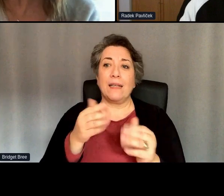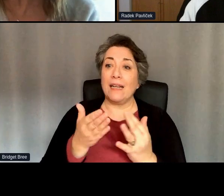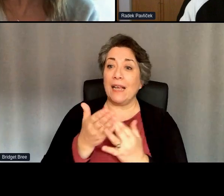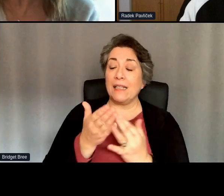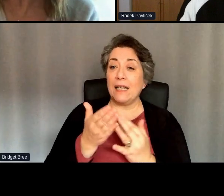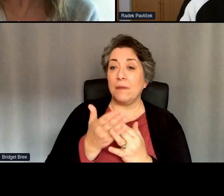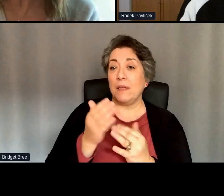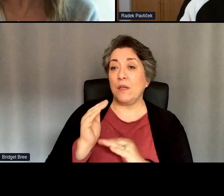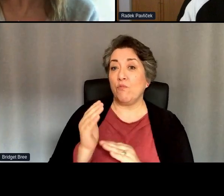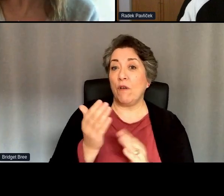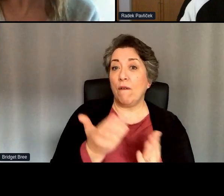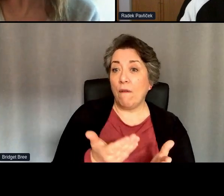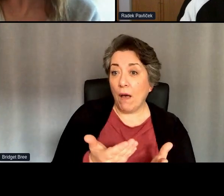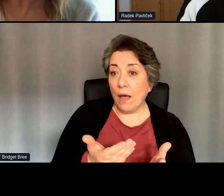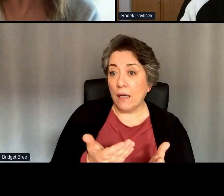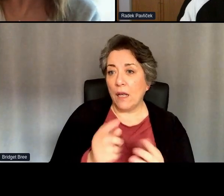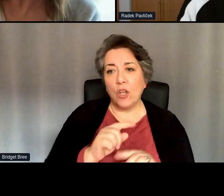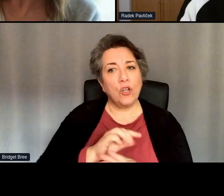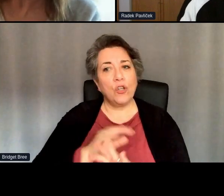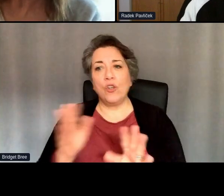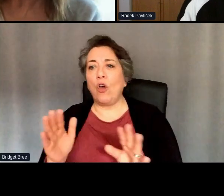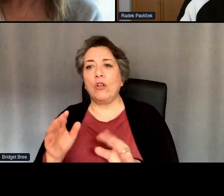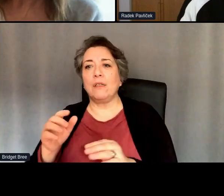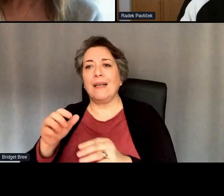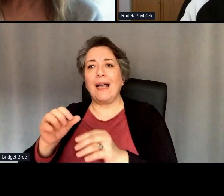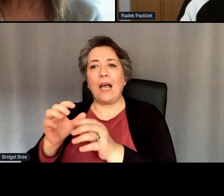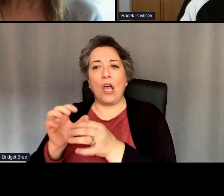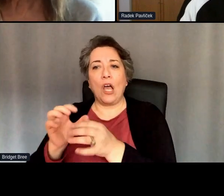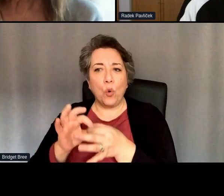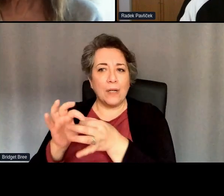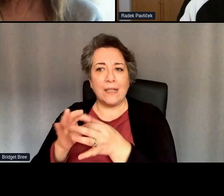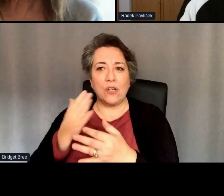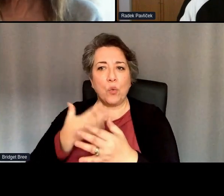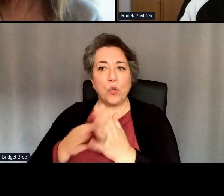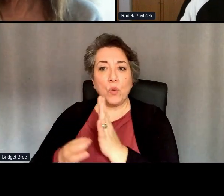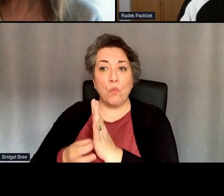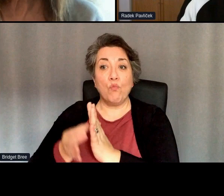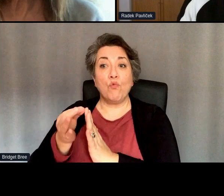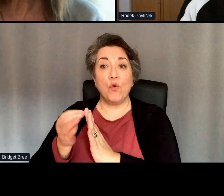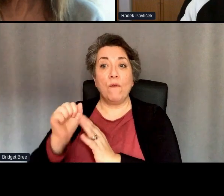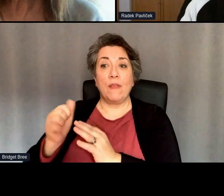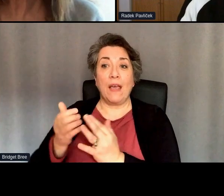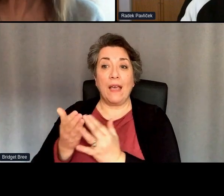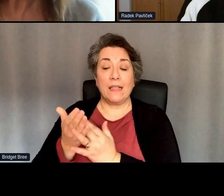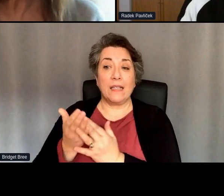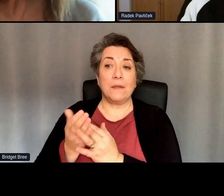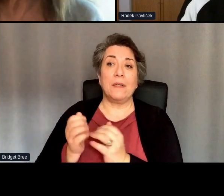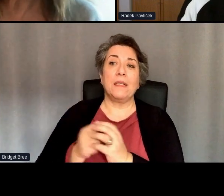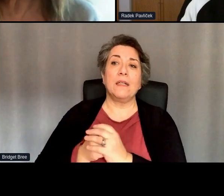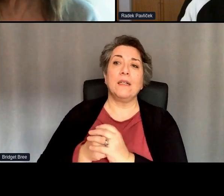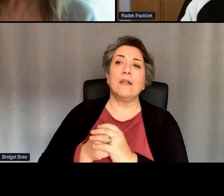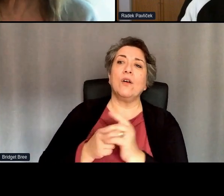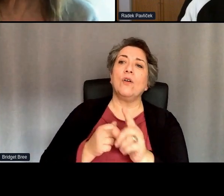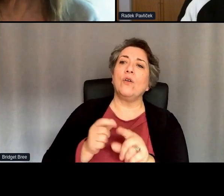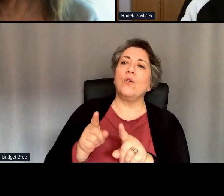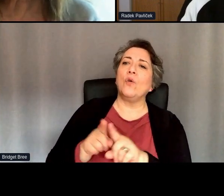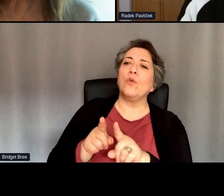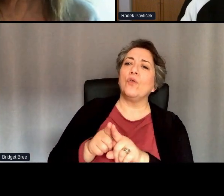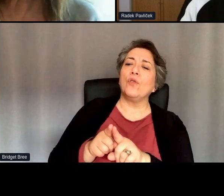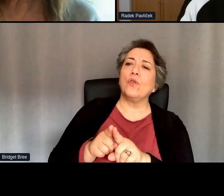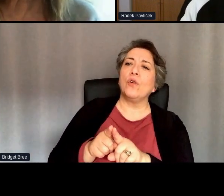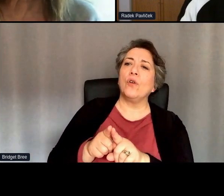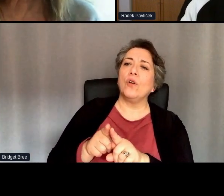an organization that want to improve their accessibility? I wanted to give also an answer from the